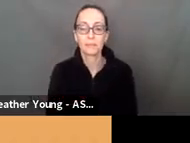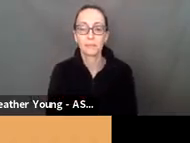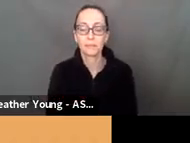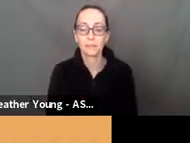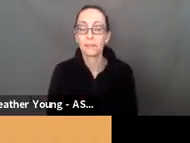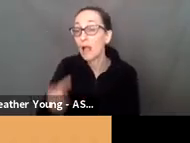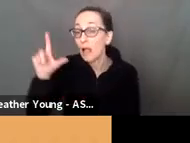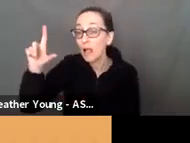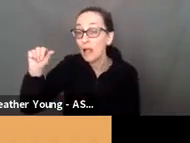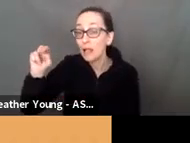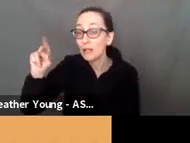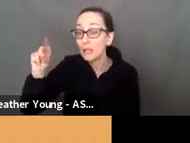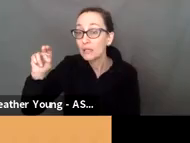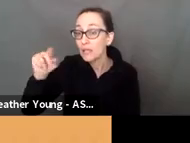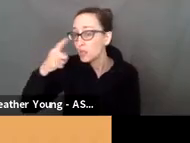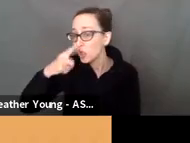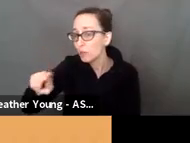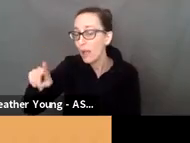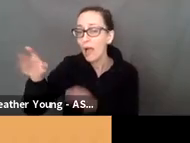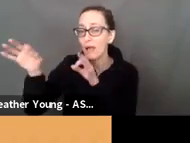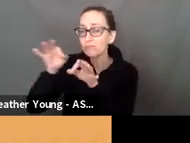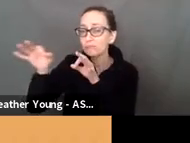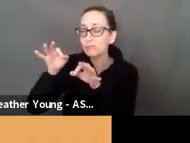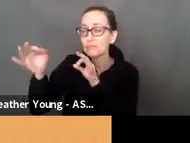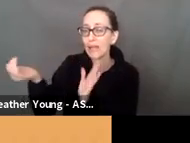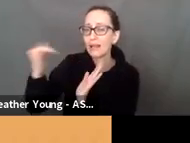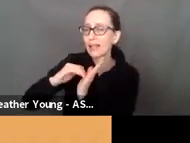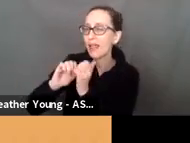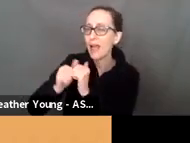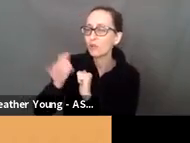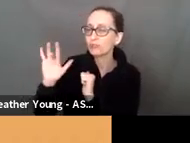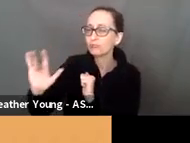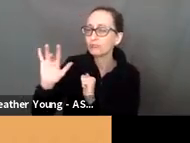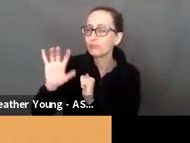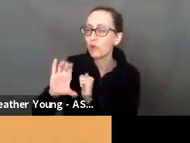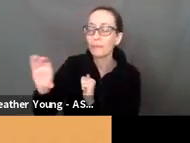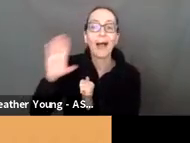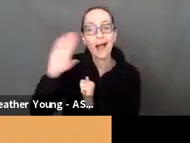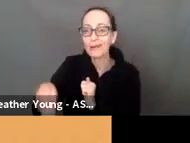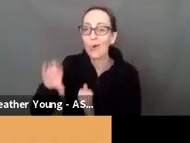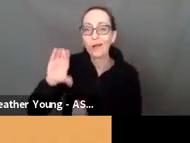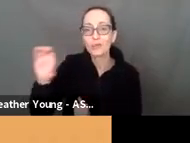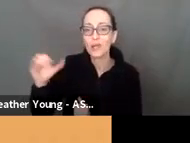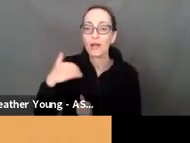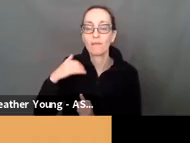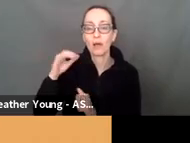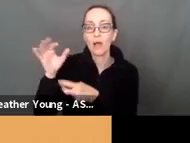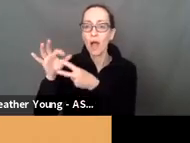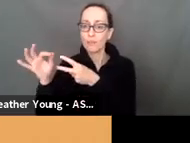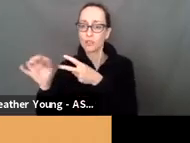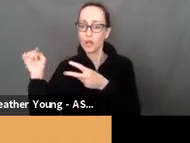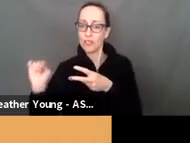Landon, would you mind repeating the instructions for the closed captioning? I know that closed captioning, there's an option in the